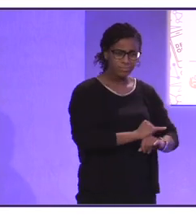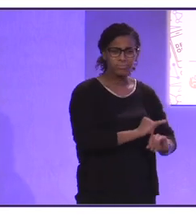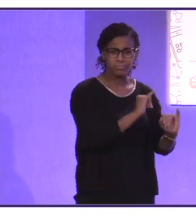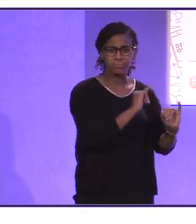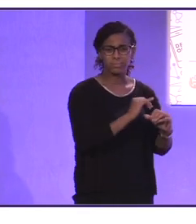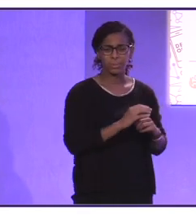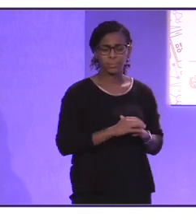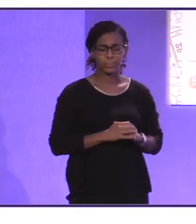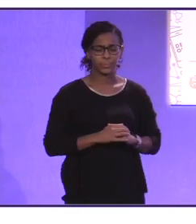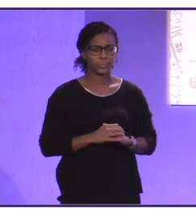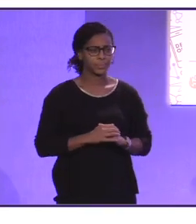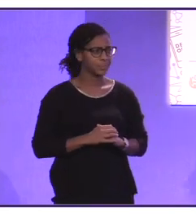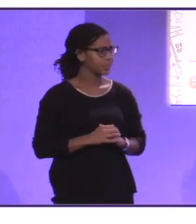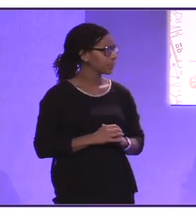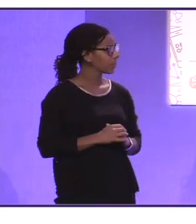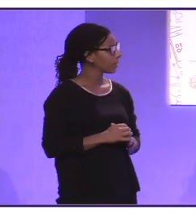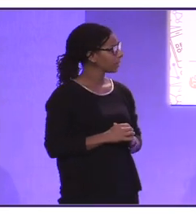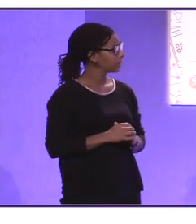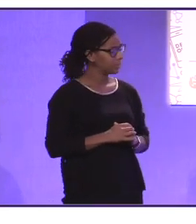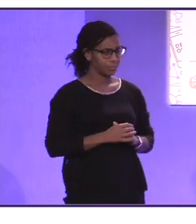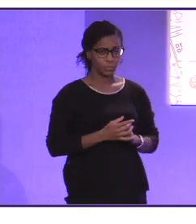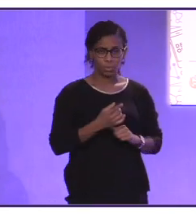What can we do? There's a bunch of things that managers can do.